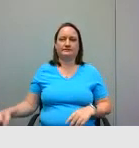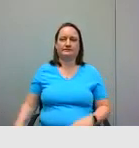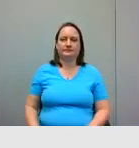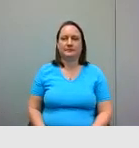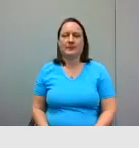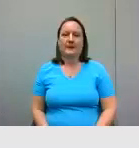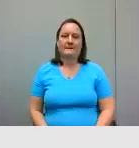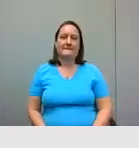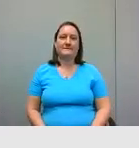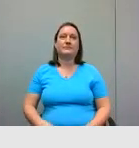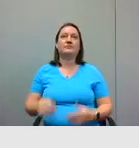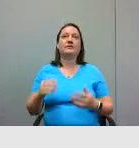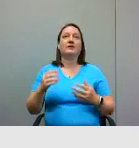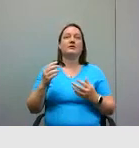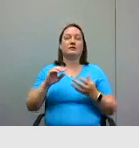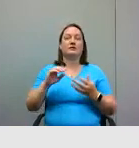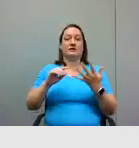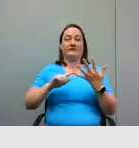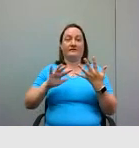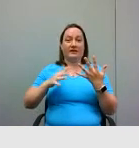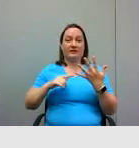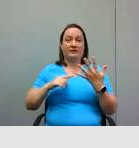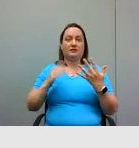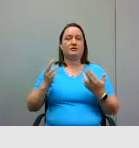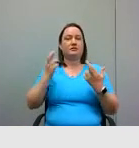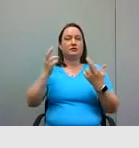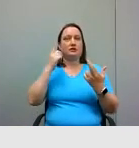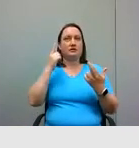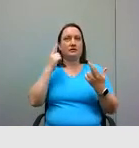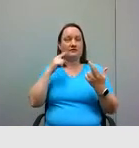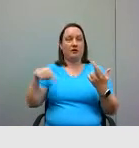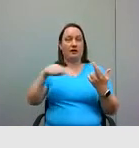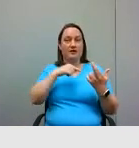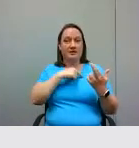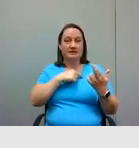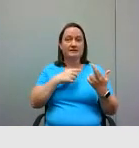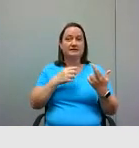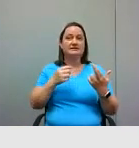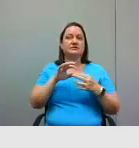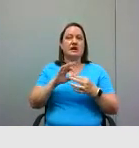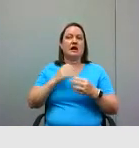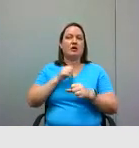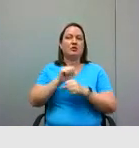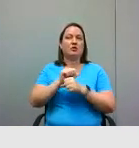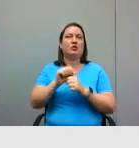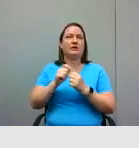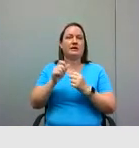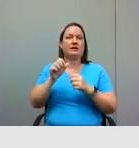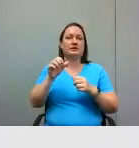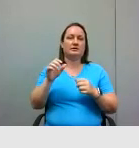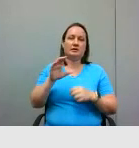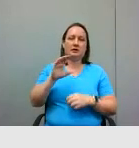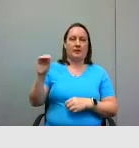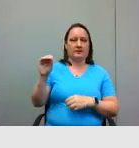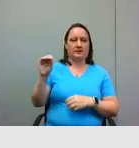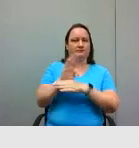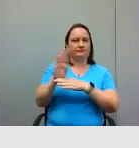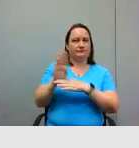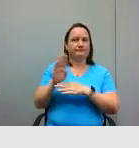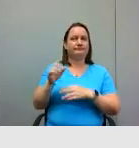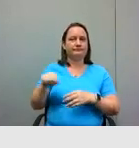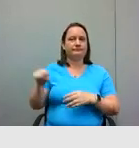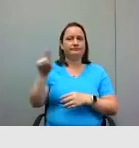Number 5, the recommendation that you had made to us was about our work with employers and informing